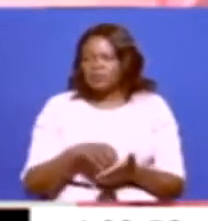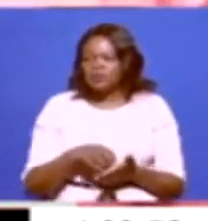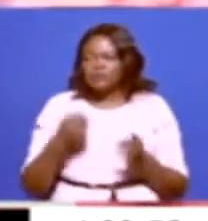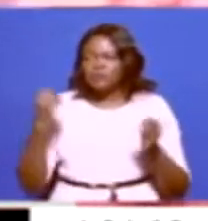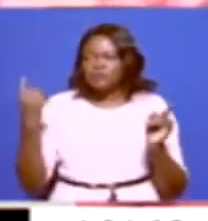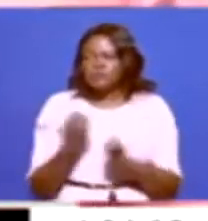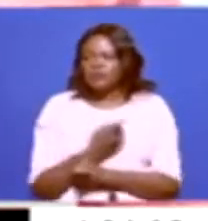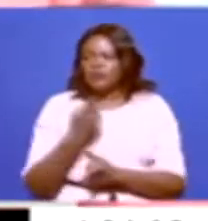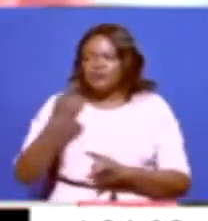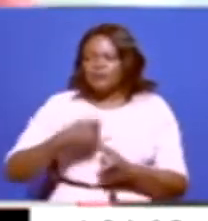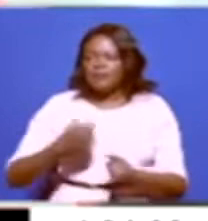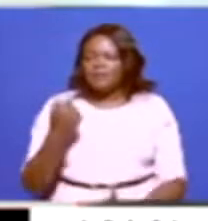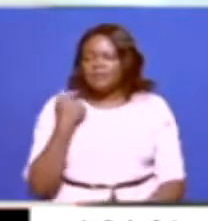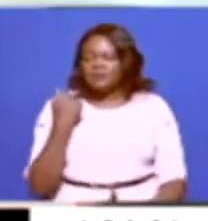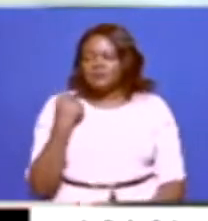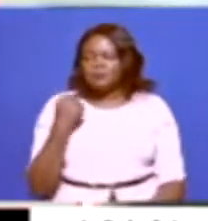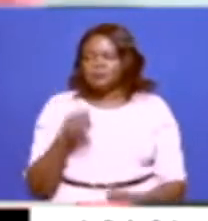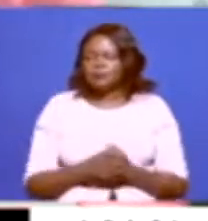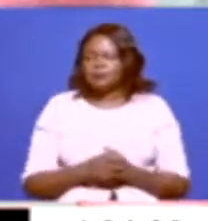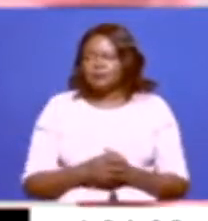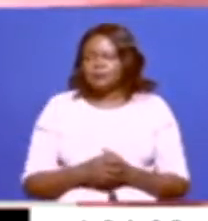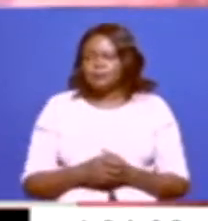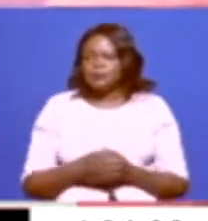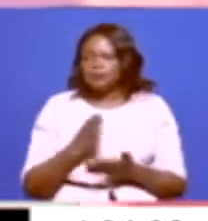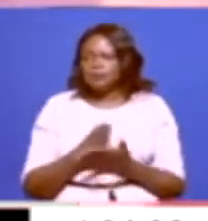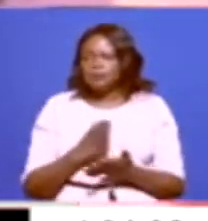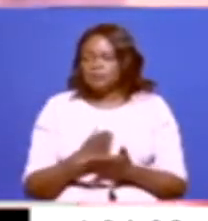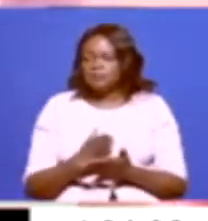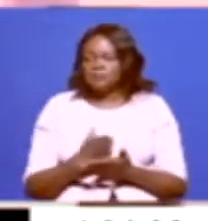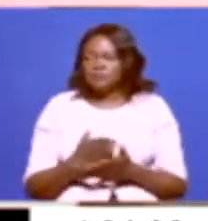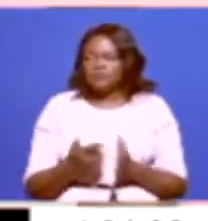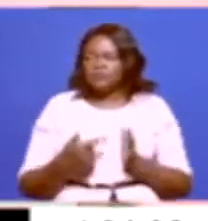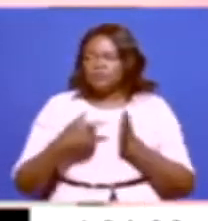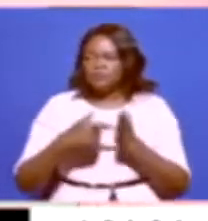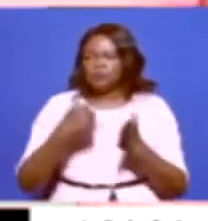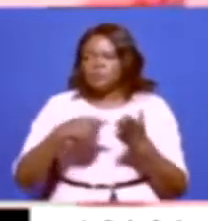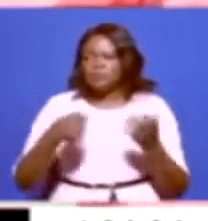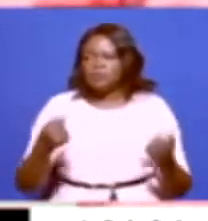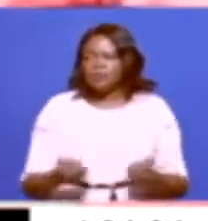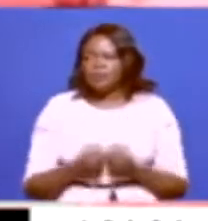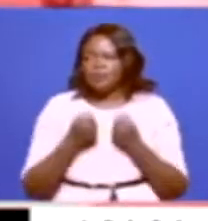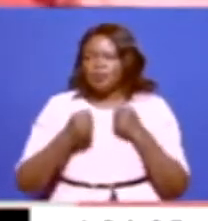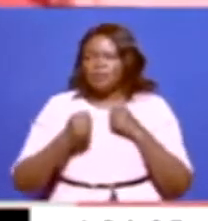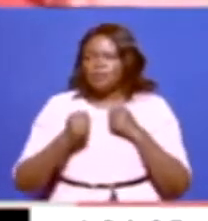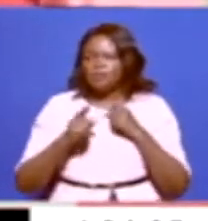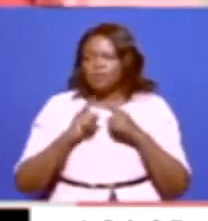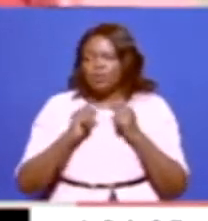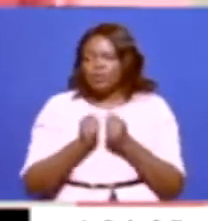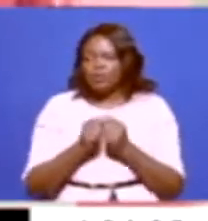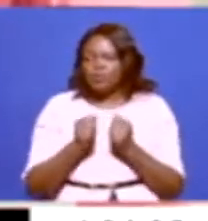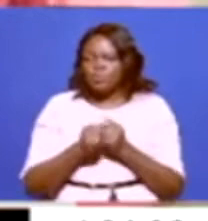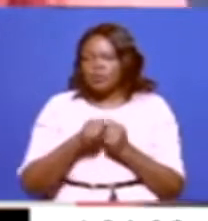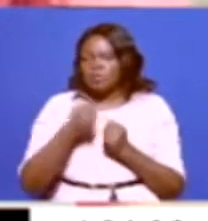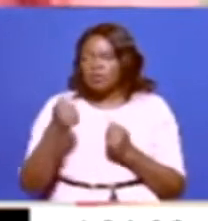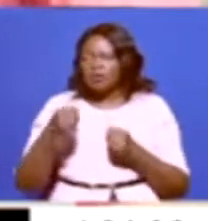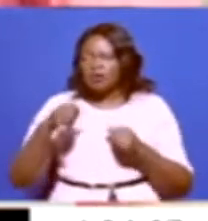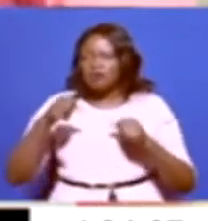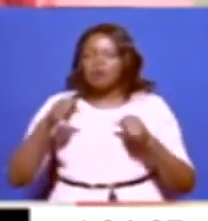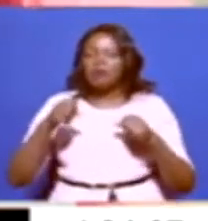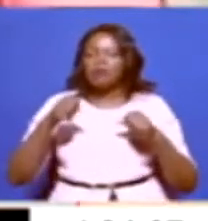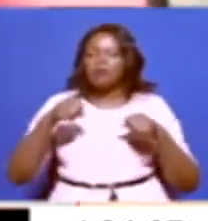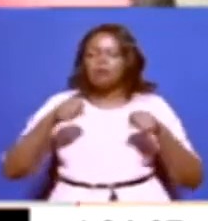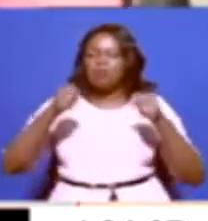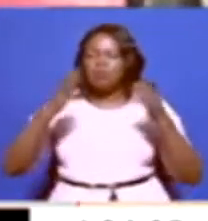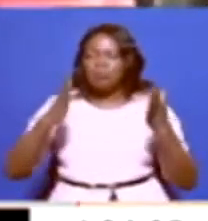from that of yesterday. And basically, just to paint for us that picture here, I'm going to join one of the riders here briefly